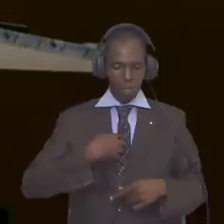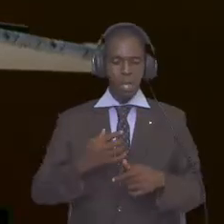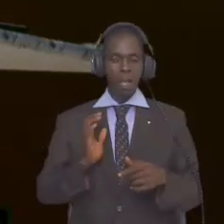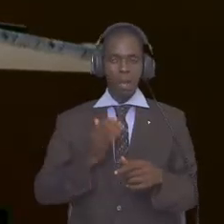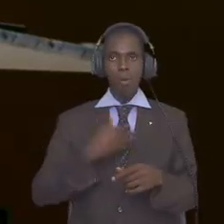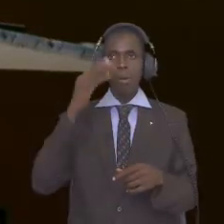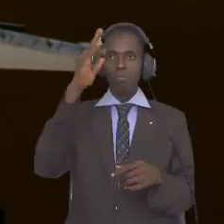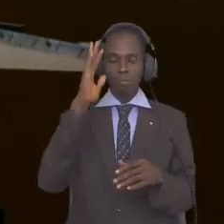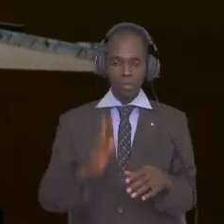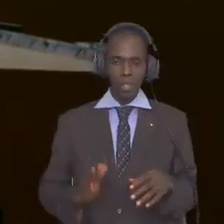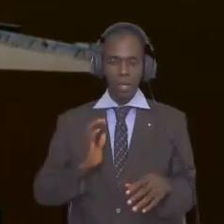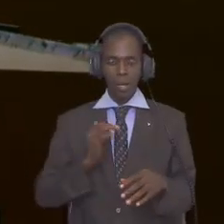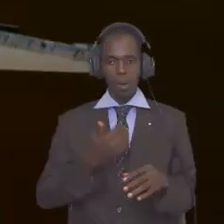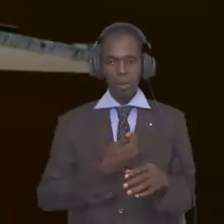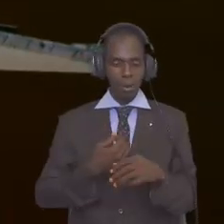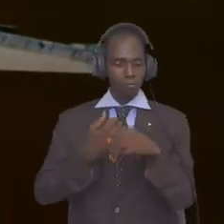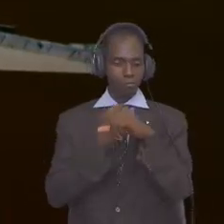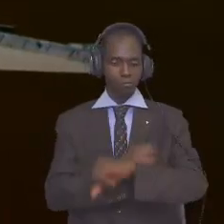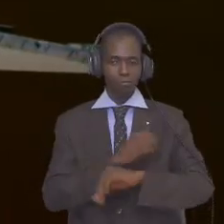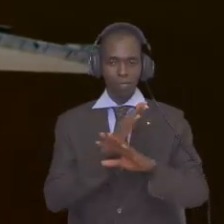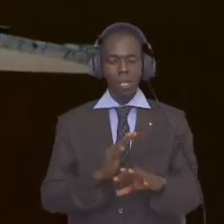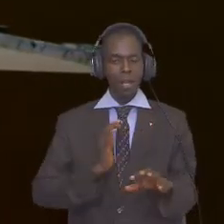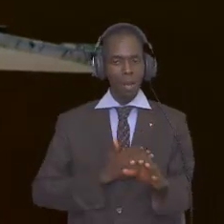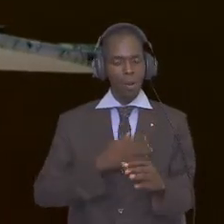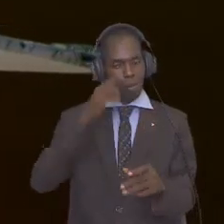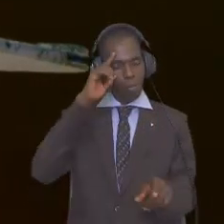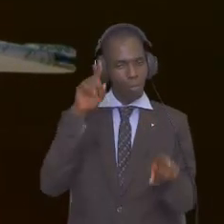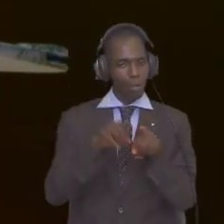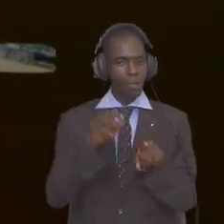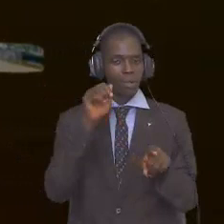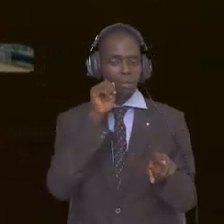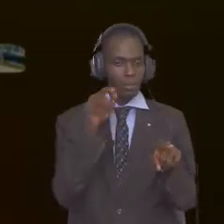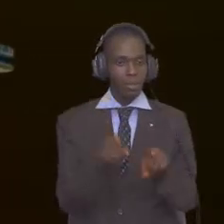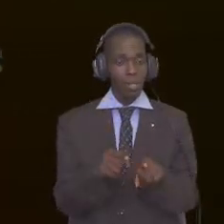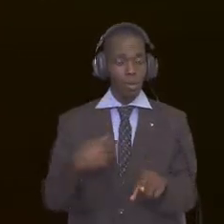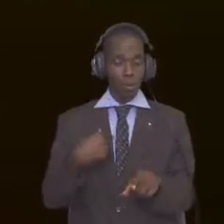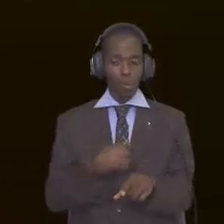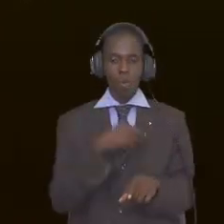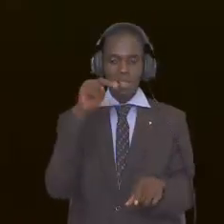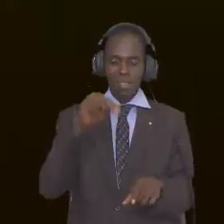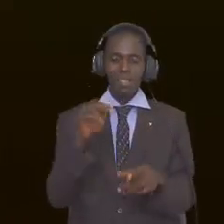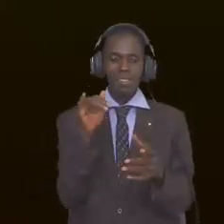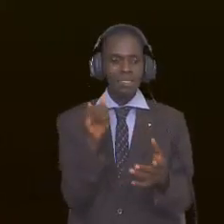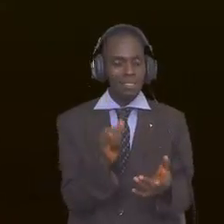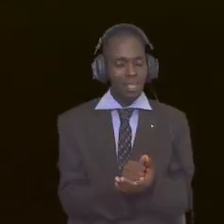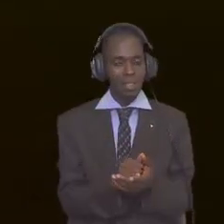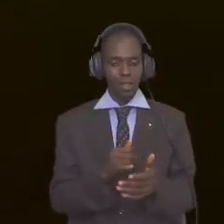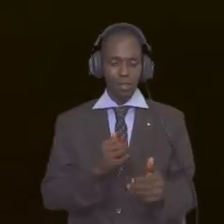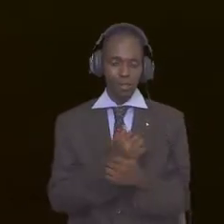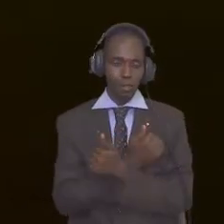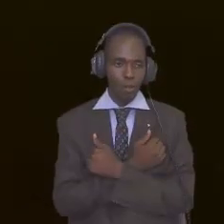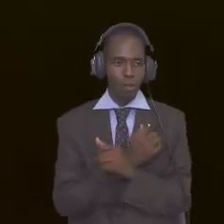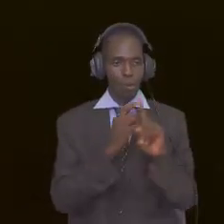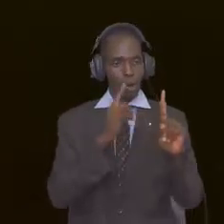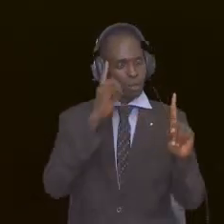our overseer. Think about our brothers and sisters. We need that affection one to the other.